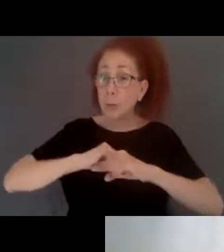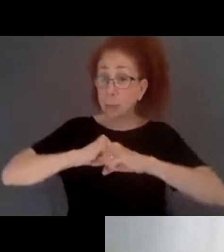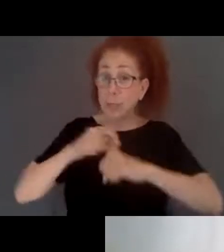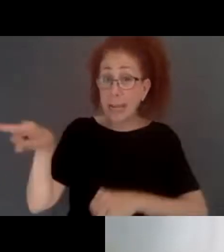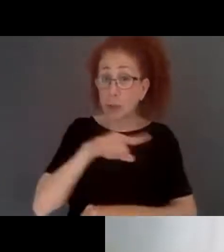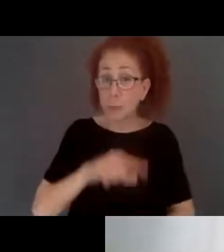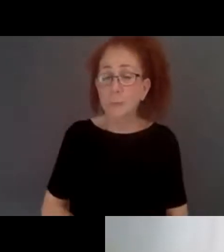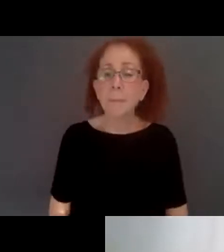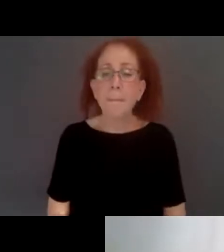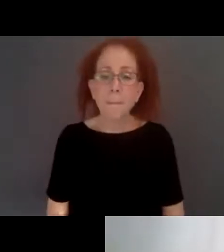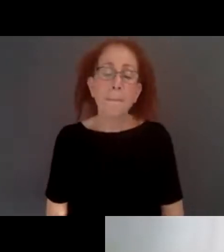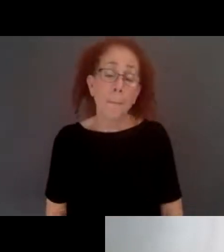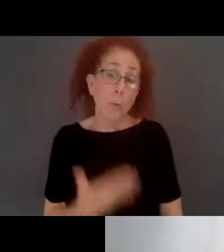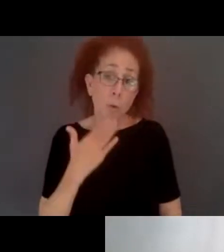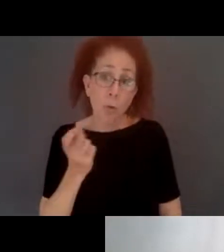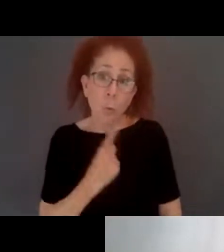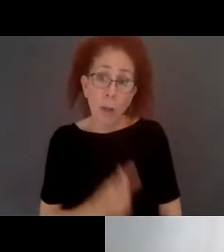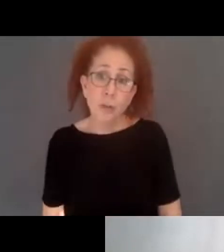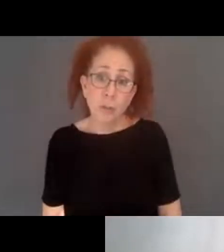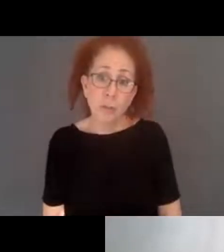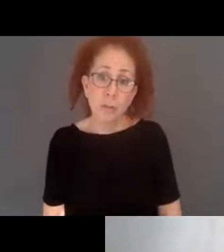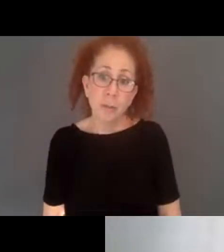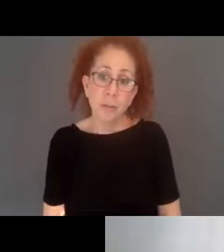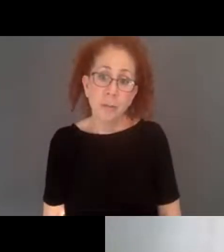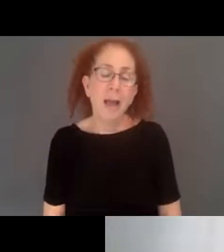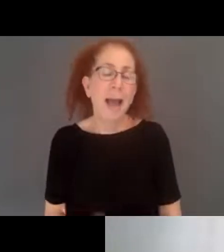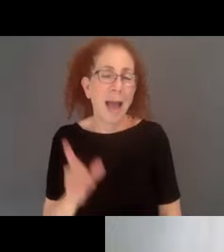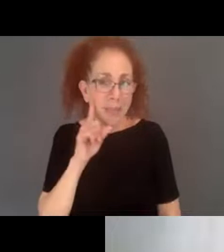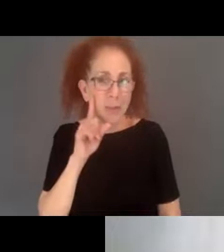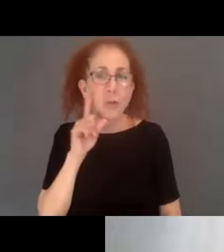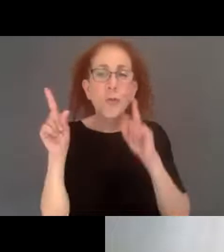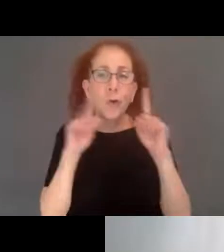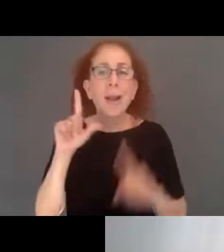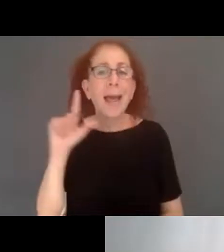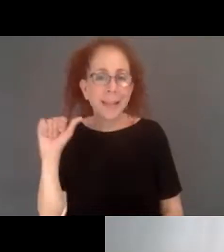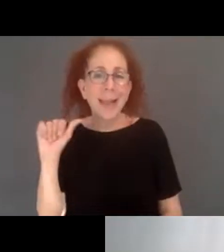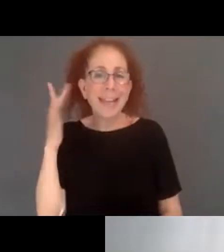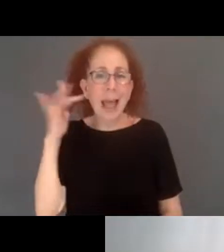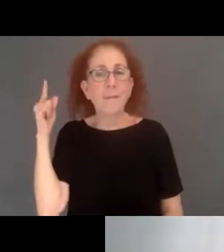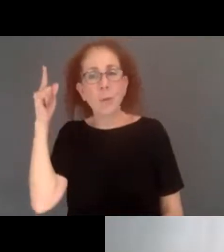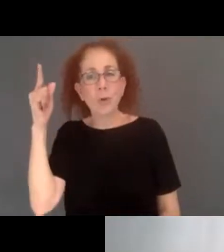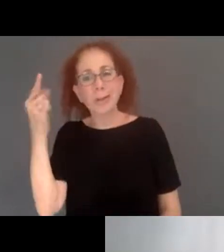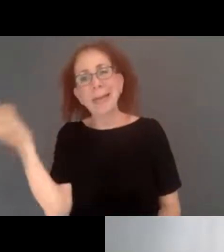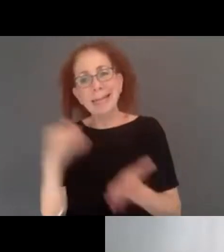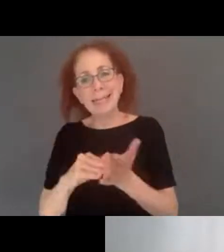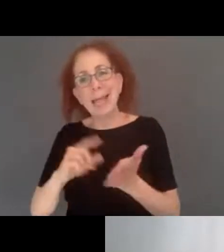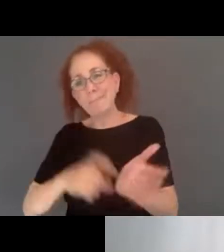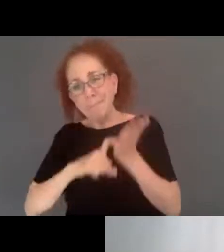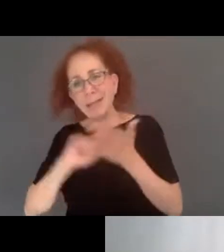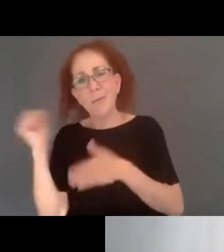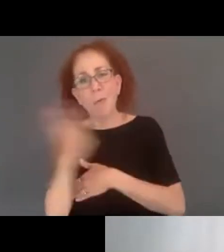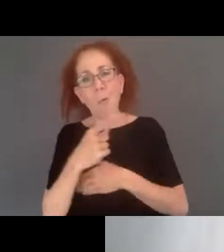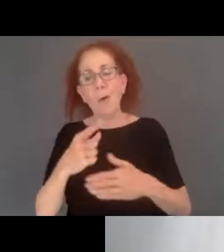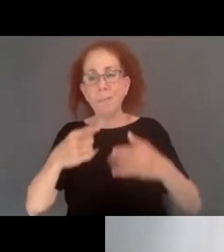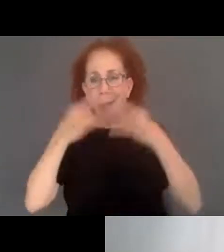Yeah, so that's a good question. I think, you've heard about LA re-implementing their mask mandate.